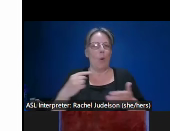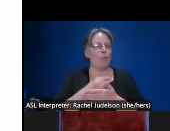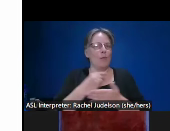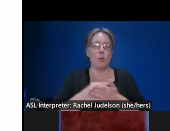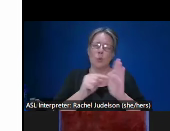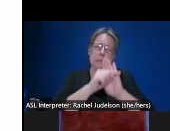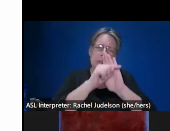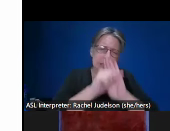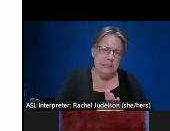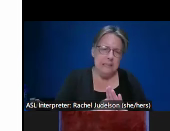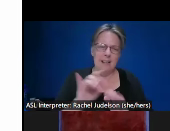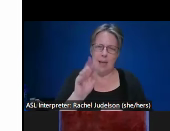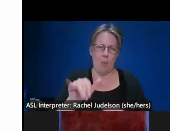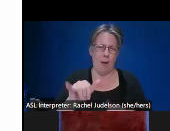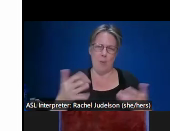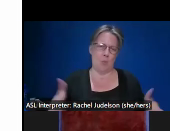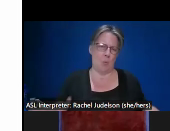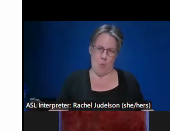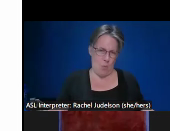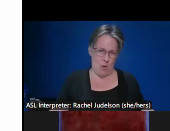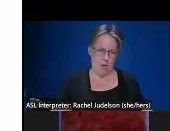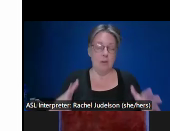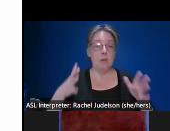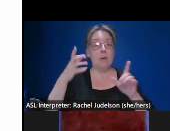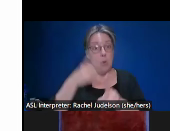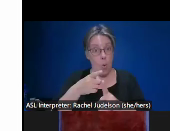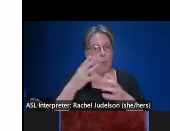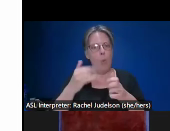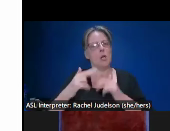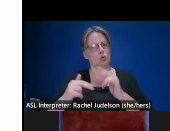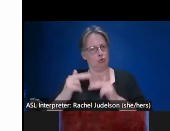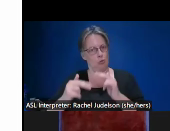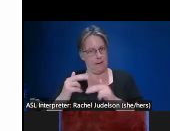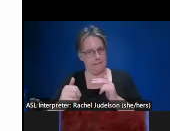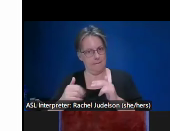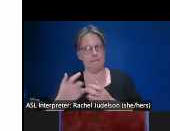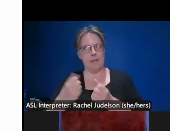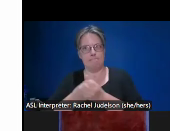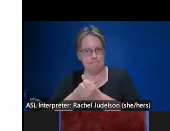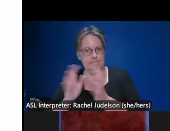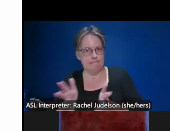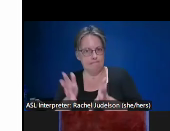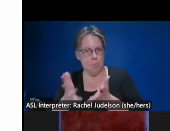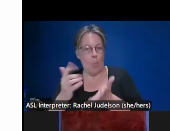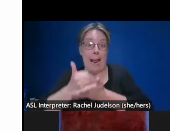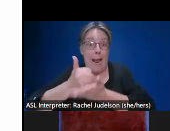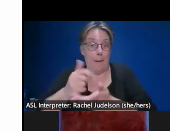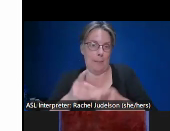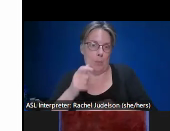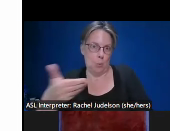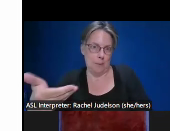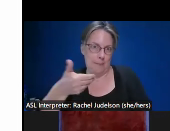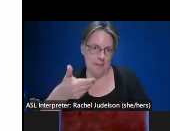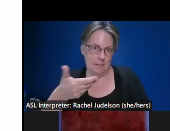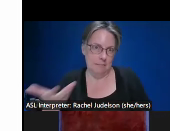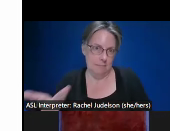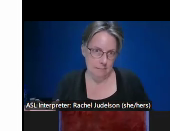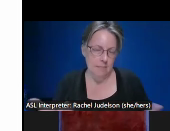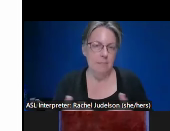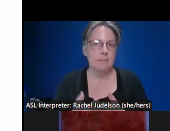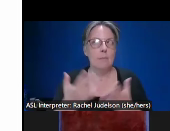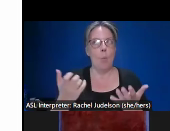in that way. What we're looking for is to be constructive and helpful to people that submit to the LSA. We want